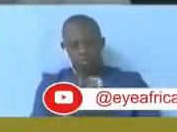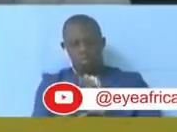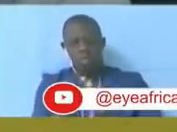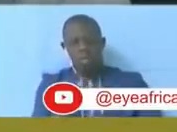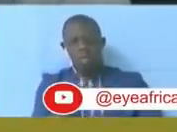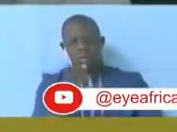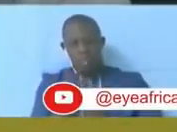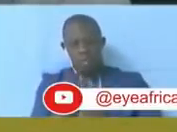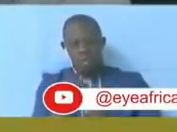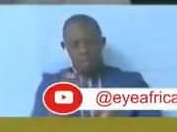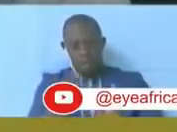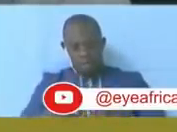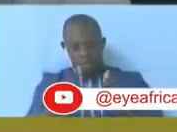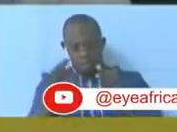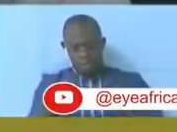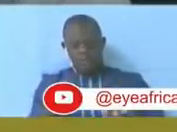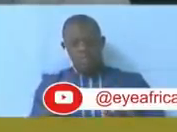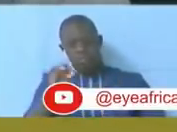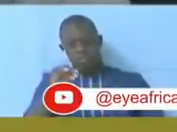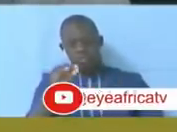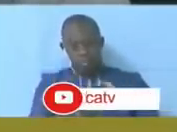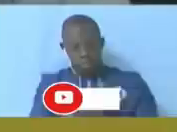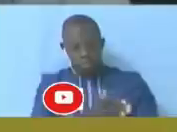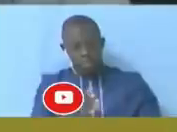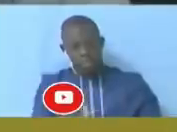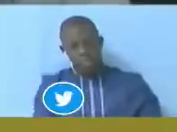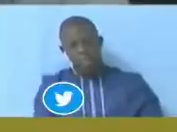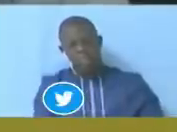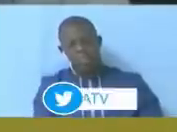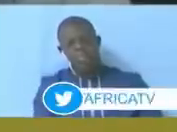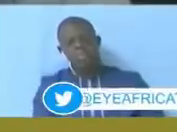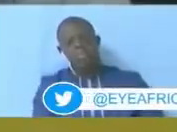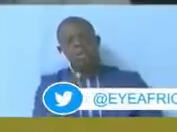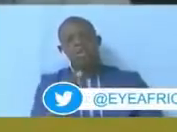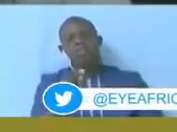make recommendations that would